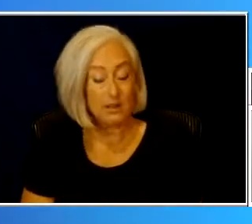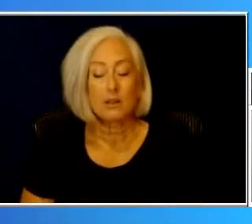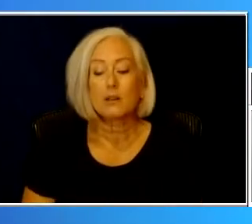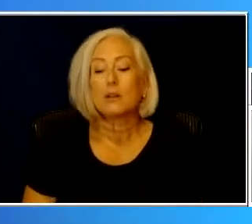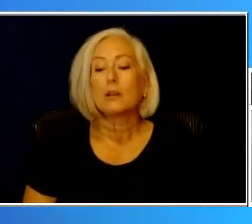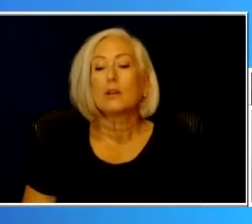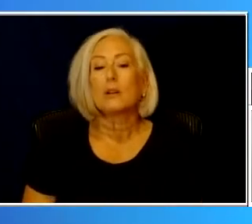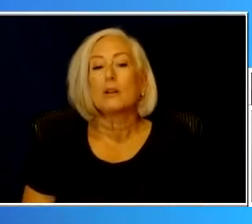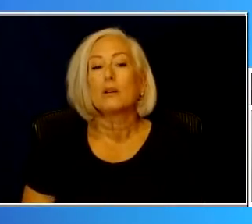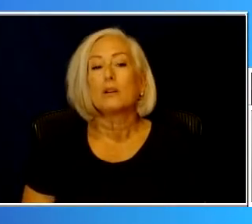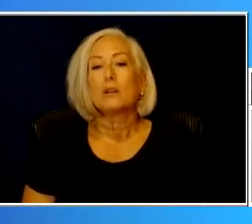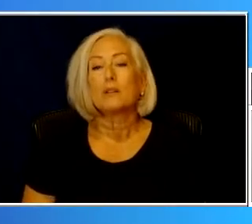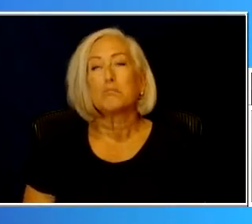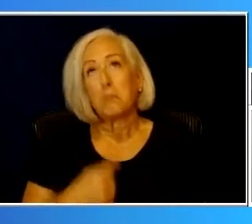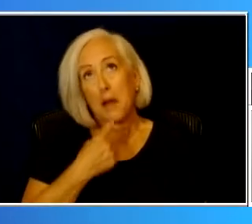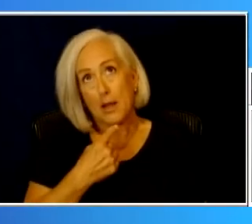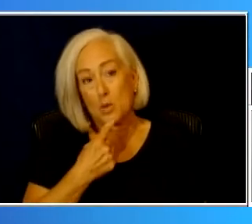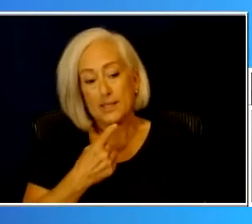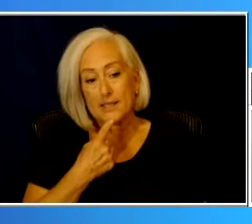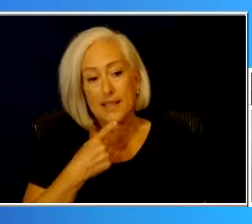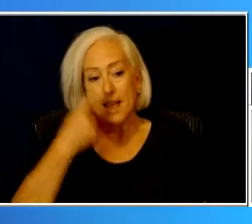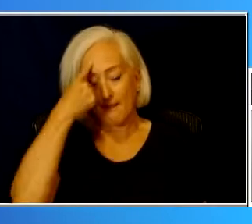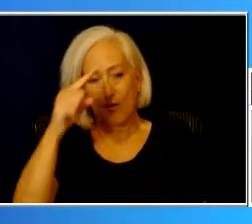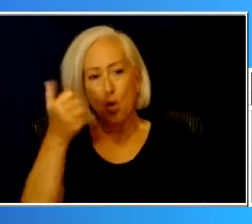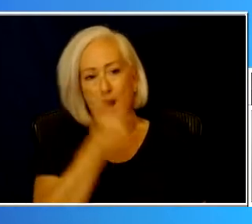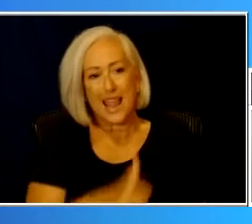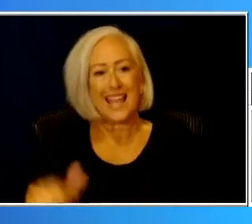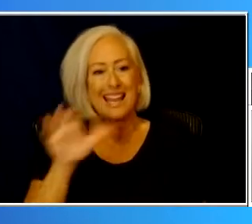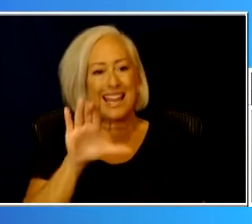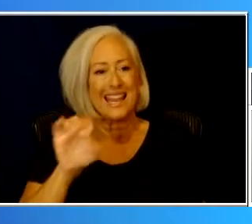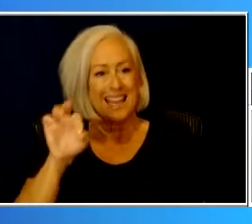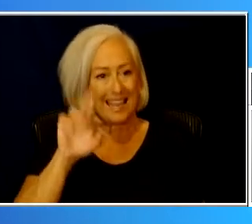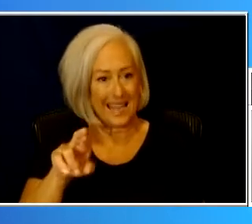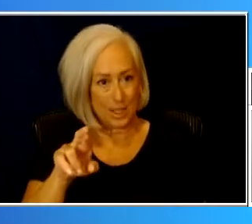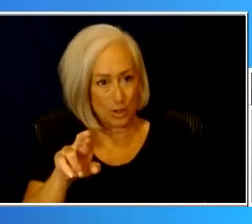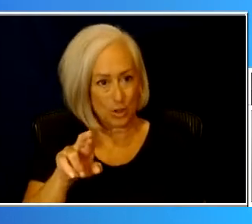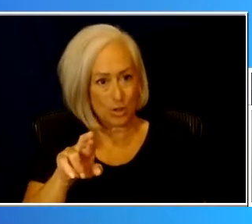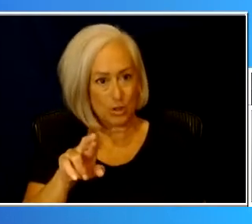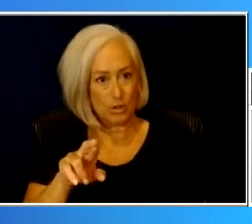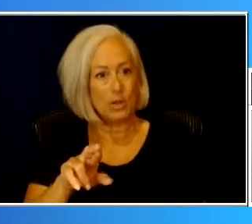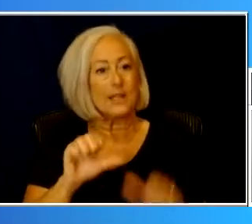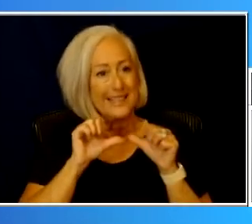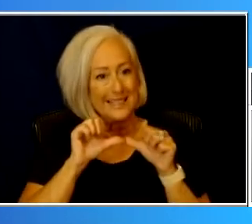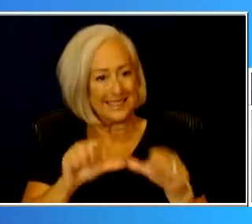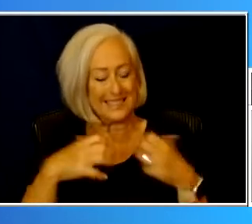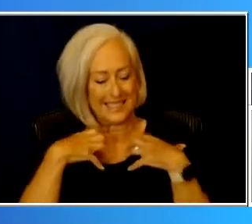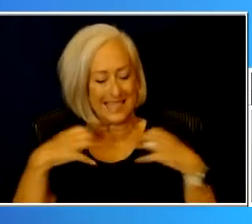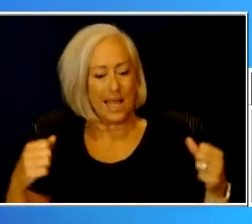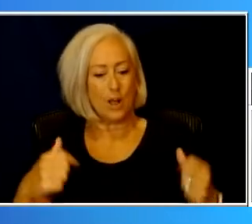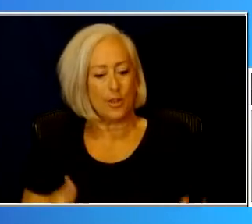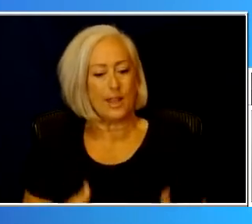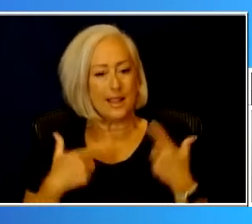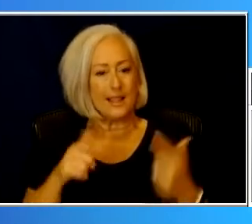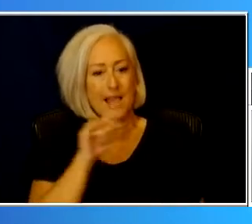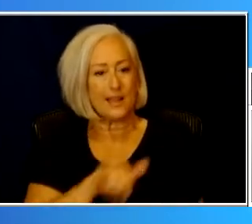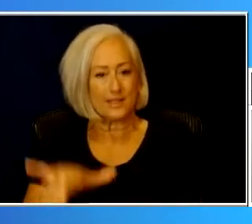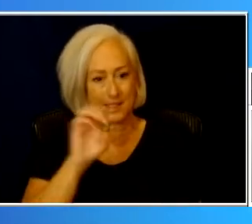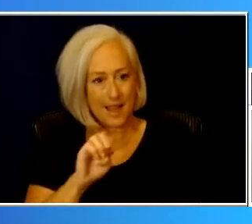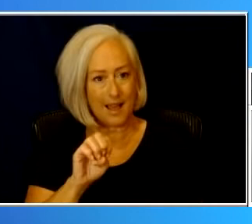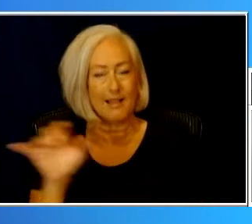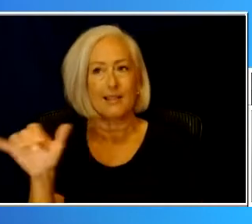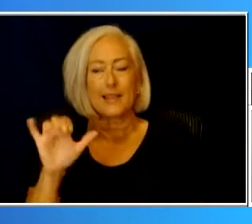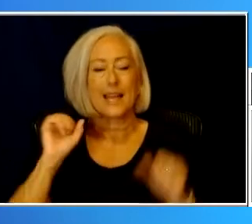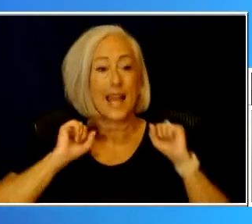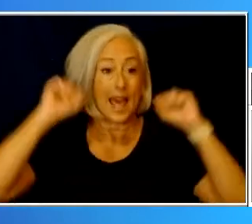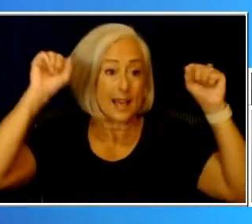would say is that for any cancer, maintaining a healthy lifestyle, including exercise, weight